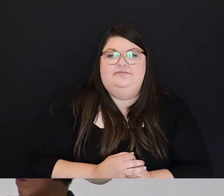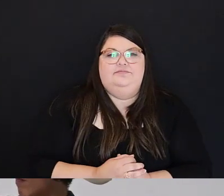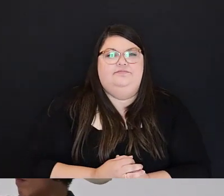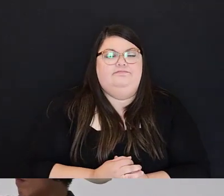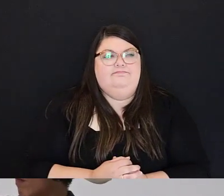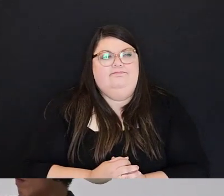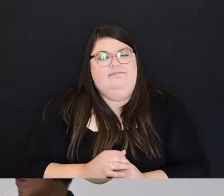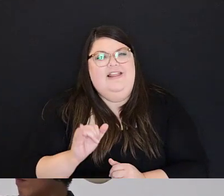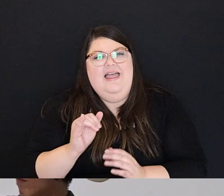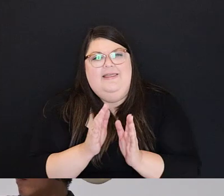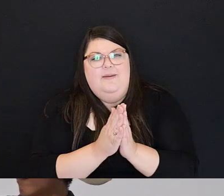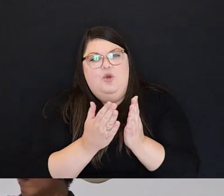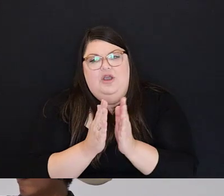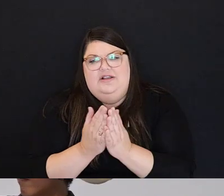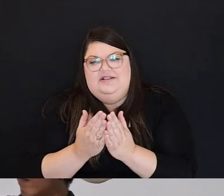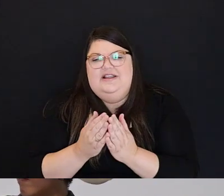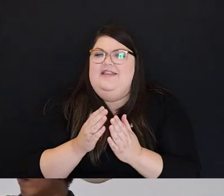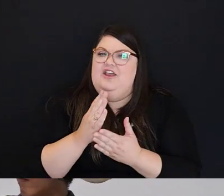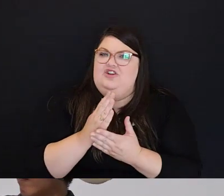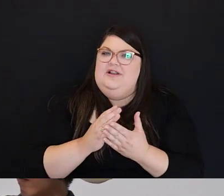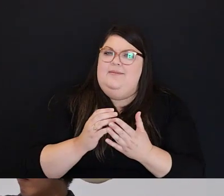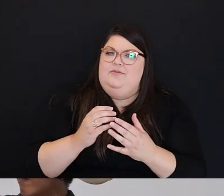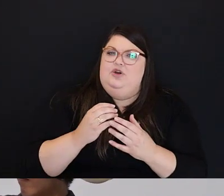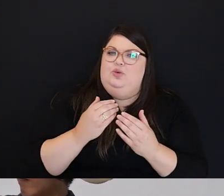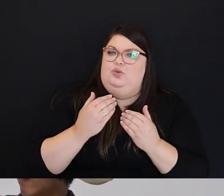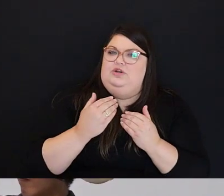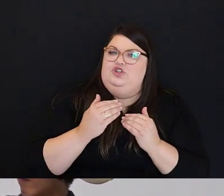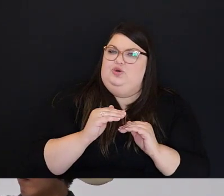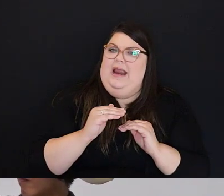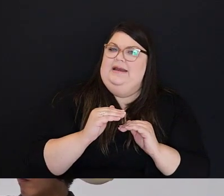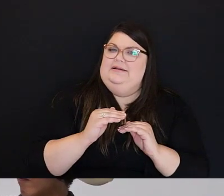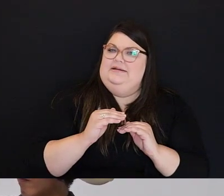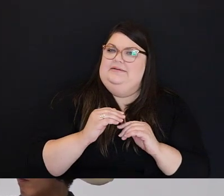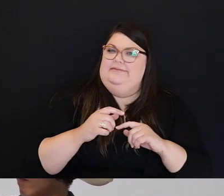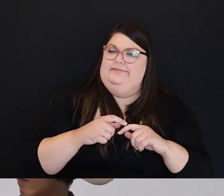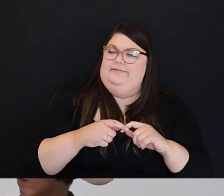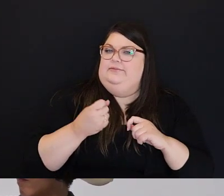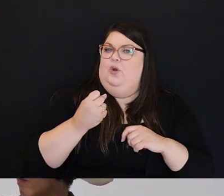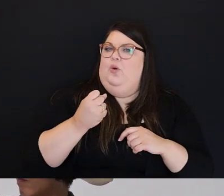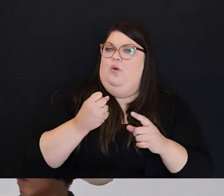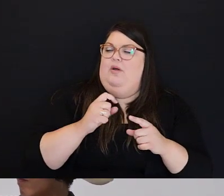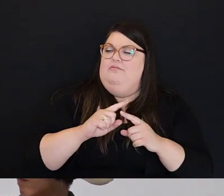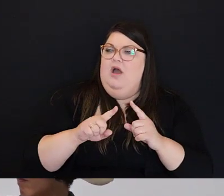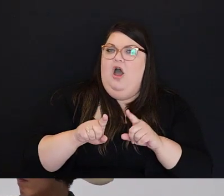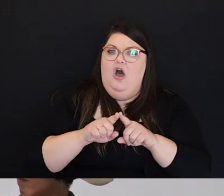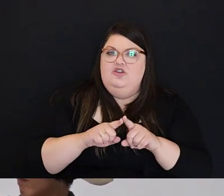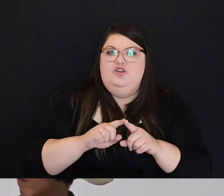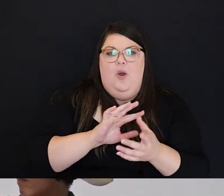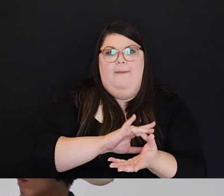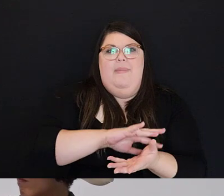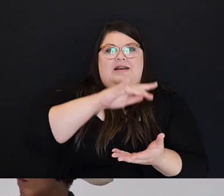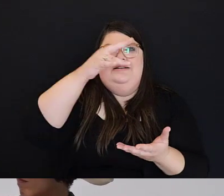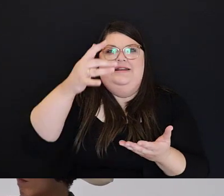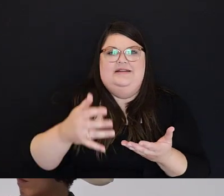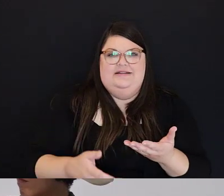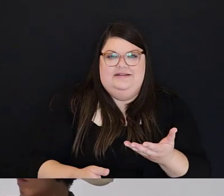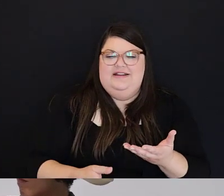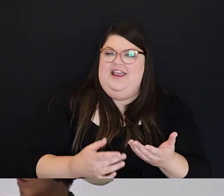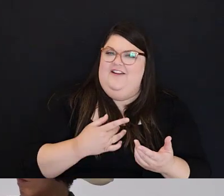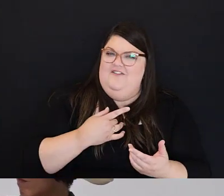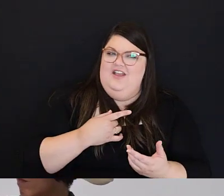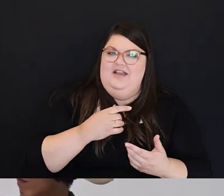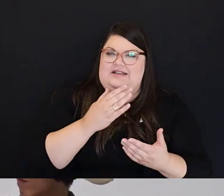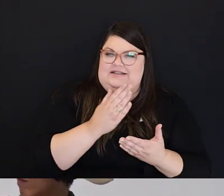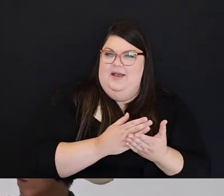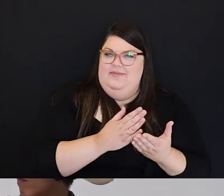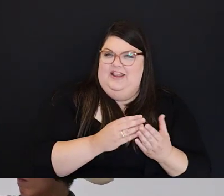interesting restraint, yet abundance in your process. You know, I can really feel that restraint, that you've kind of pared certain